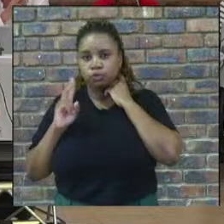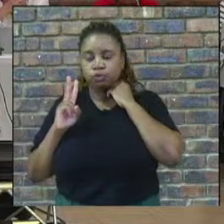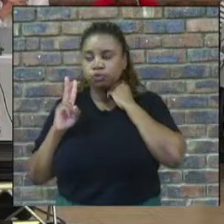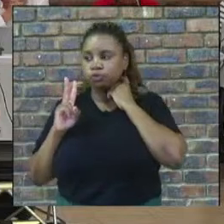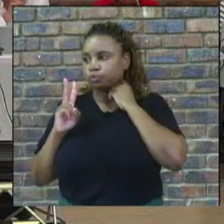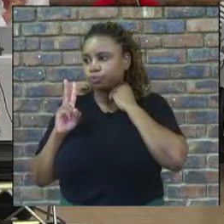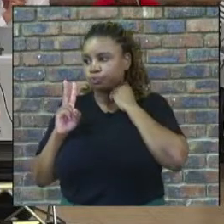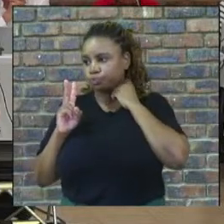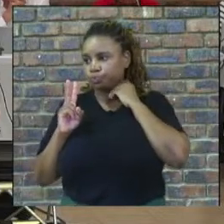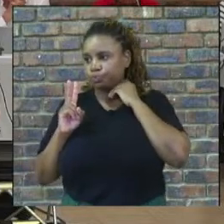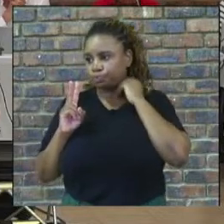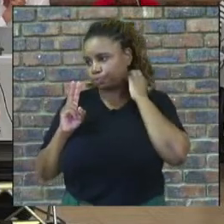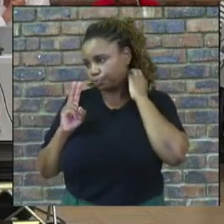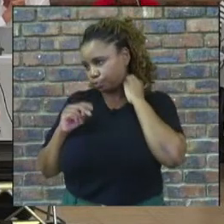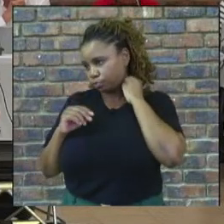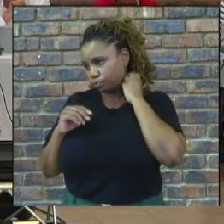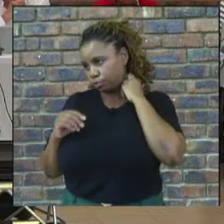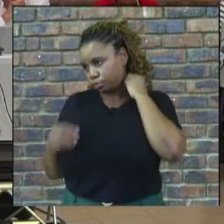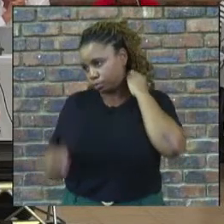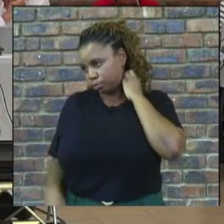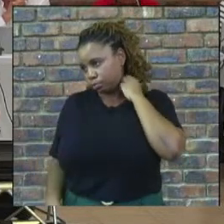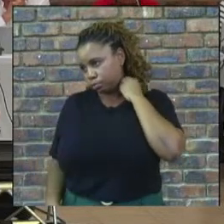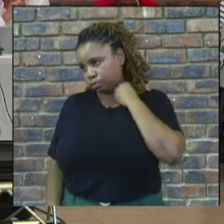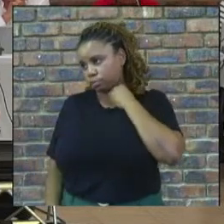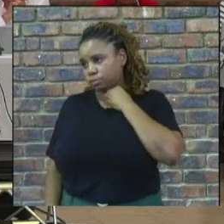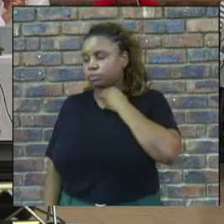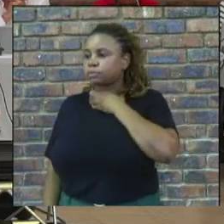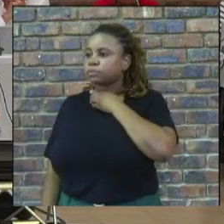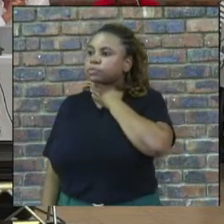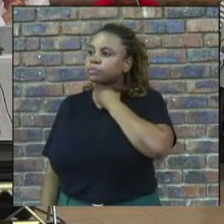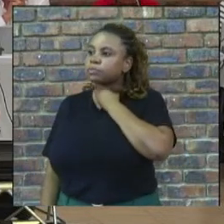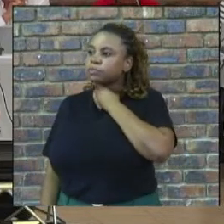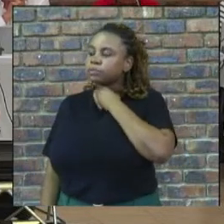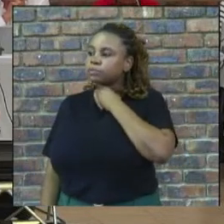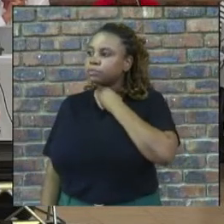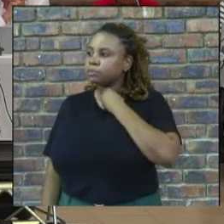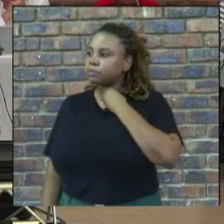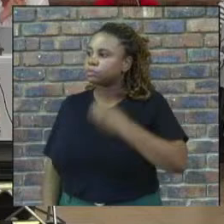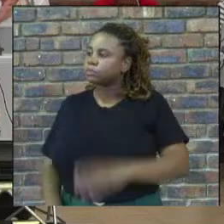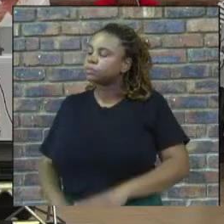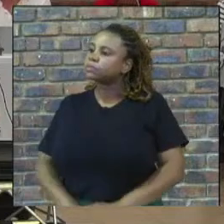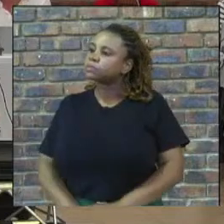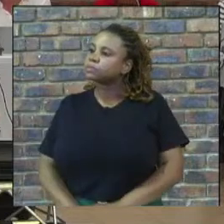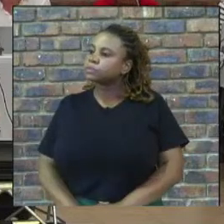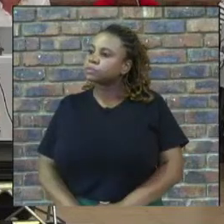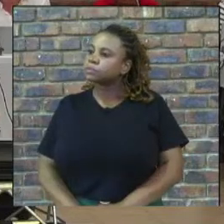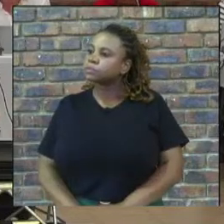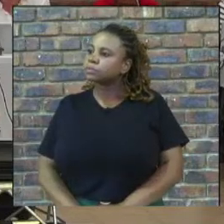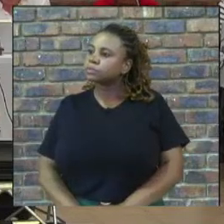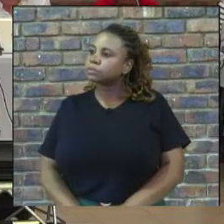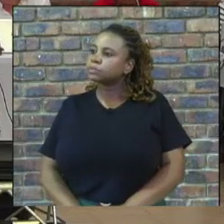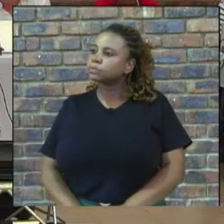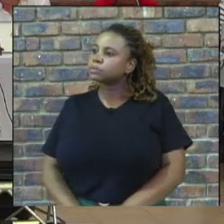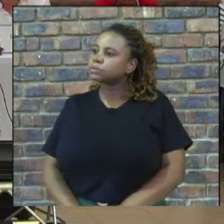Number 2 emisa letso o boniwa ke. Ka ra o feta o sa itlhahisa.